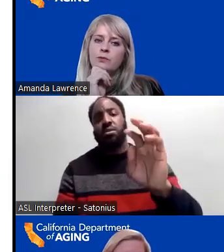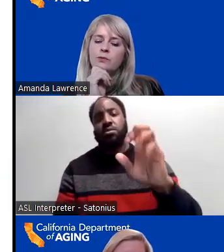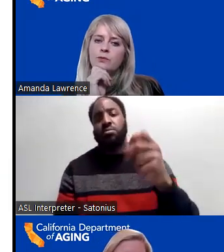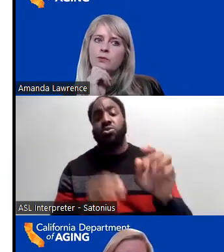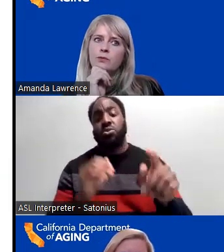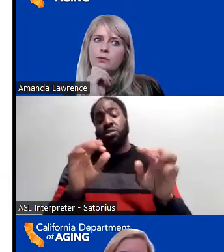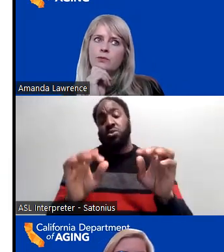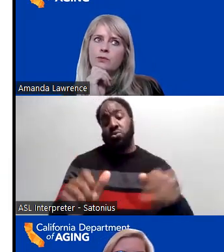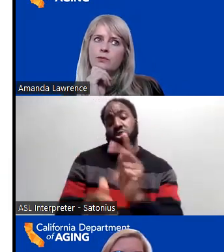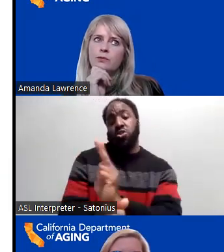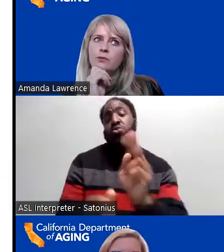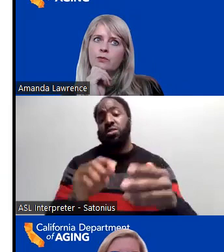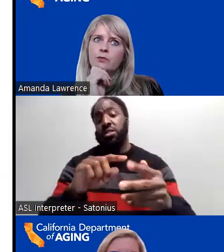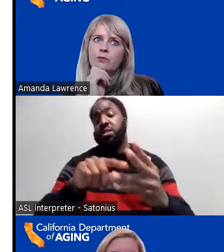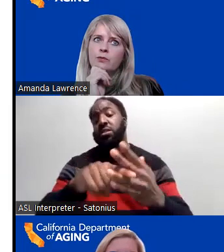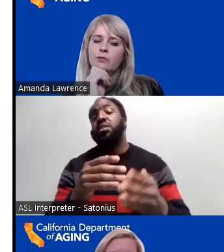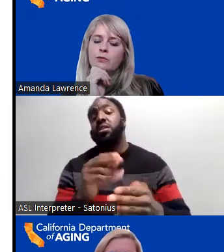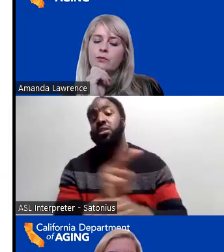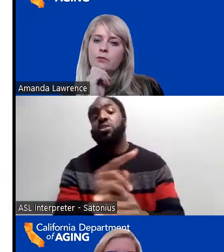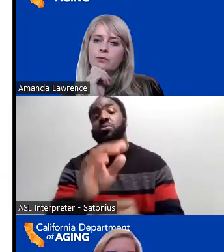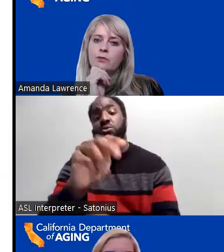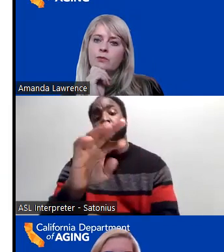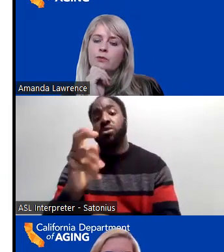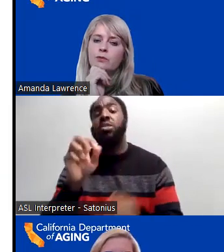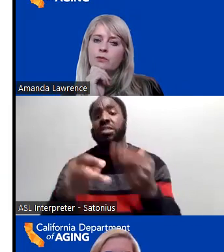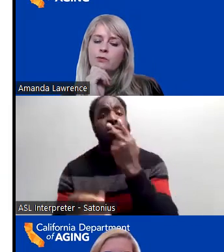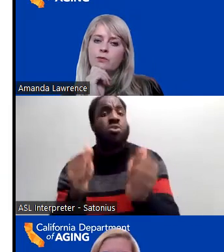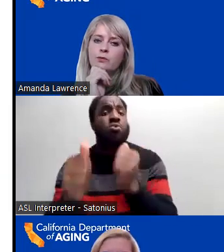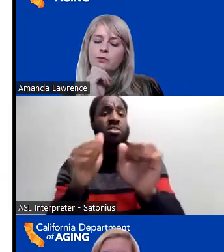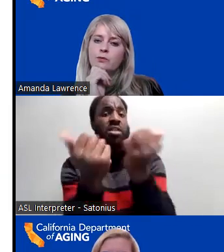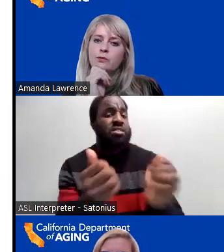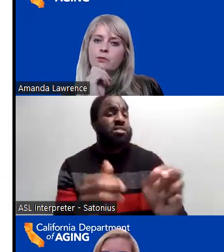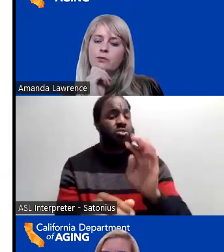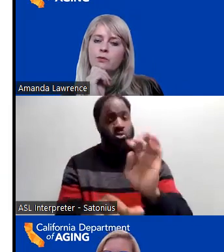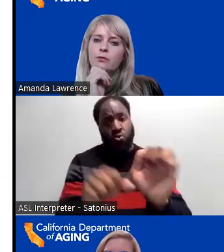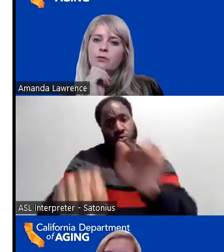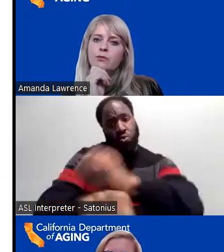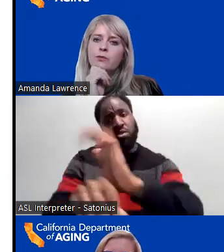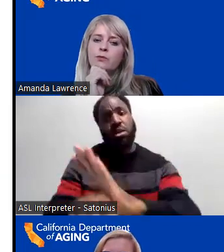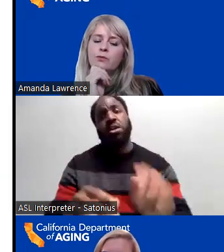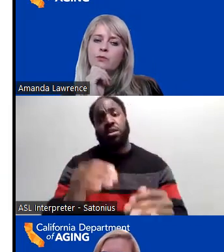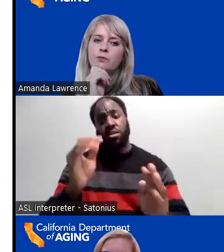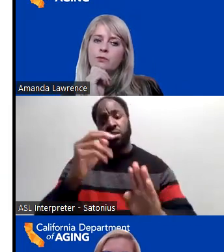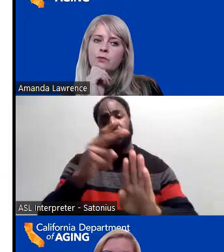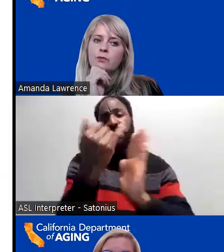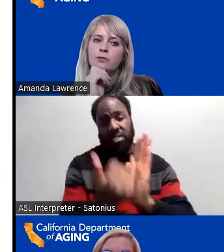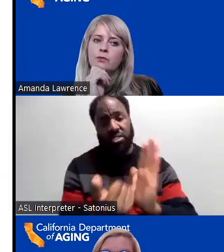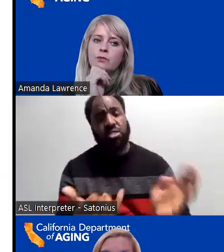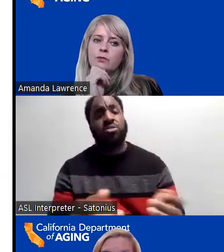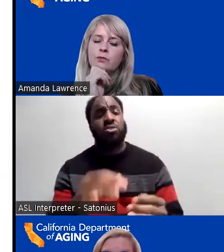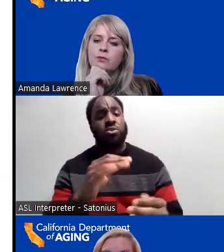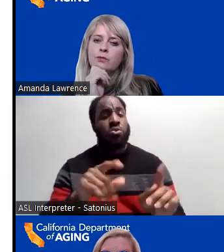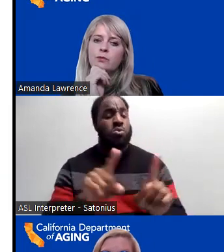you can see, which departments and agencies are working on these initiatives. We also are so proud that this is